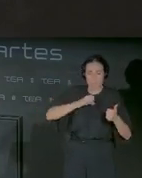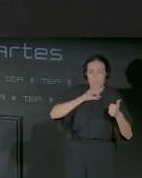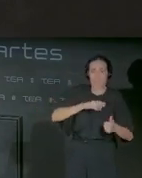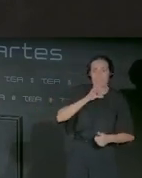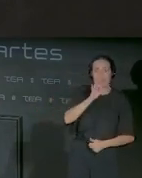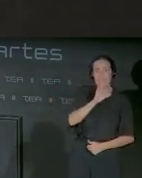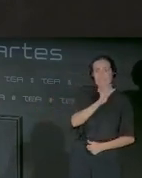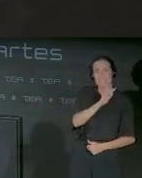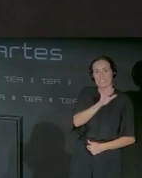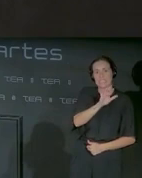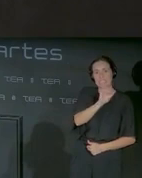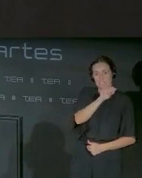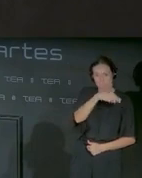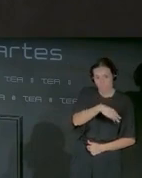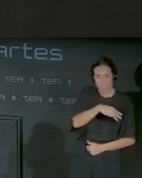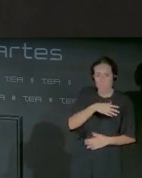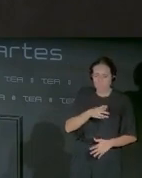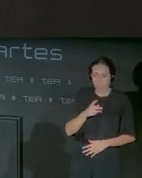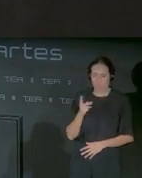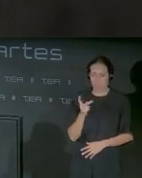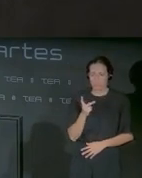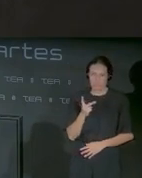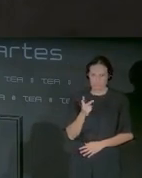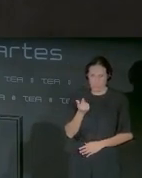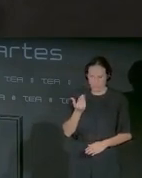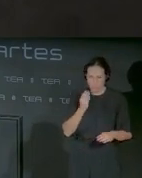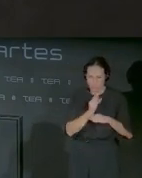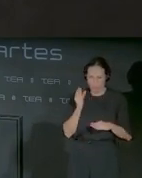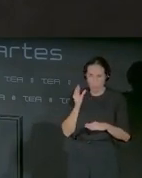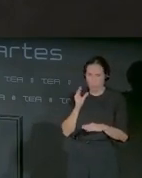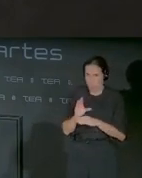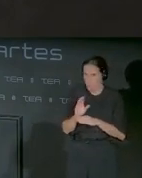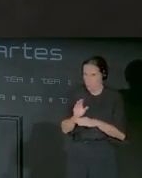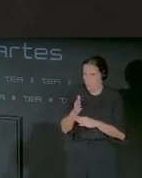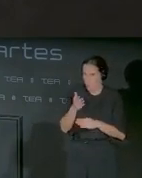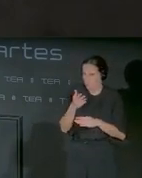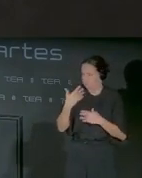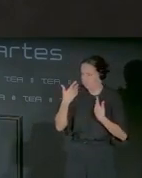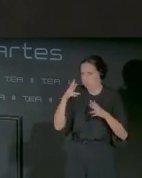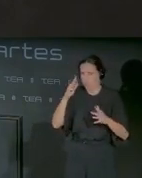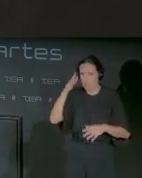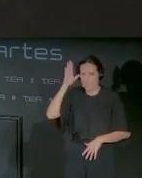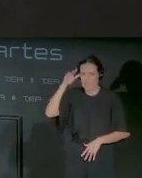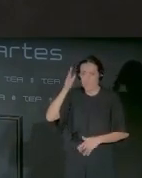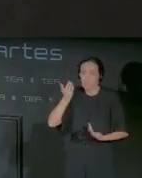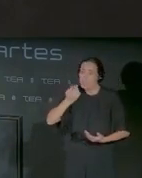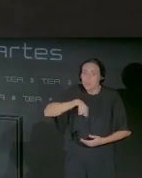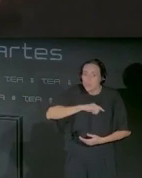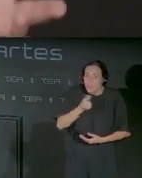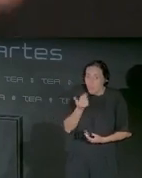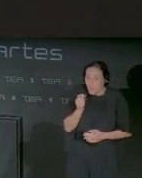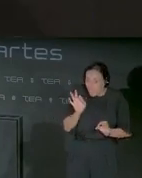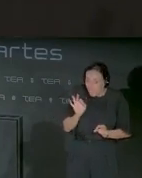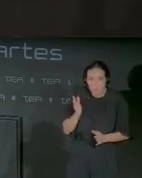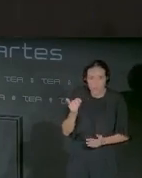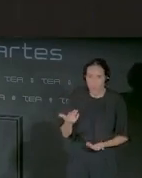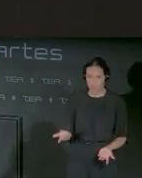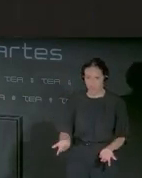well. Like we don't have unlimited funds. So let's first work together with all of these platforms and try to get visibility first, then try to